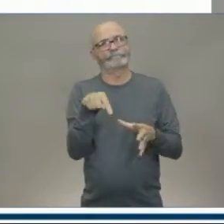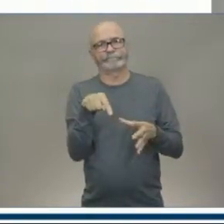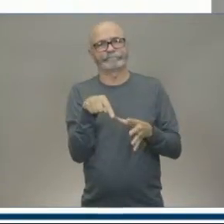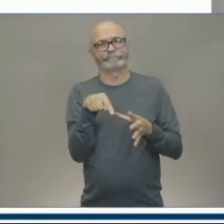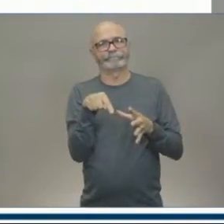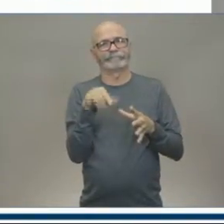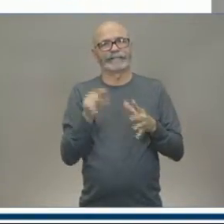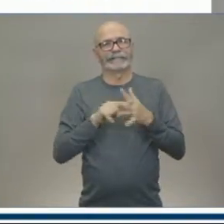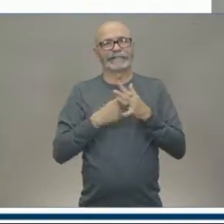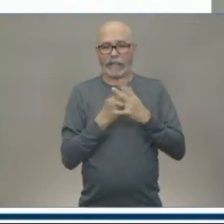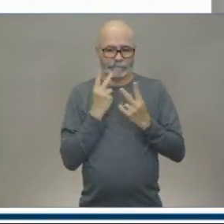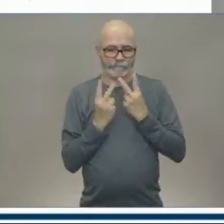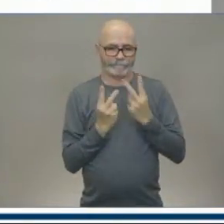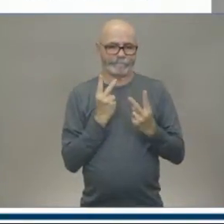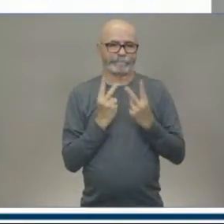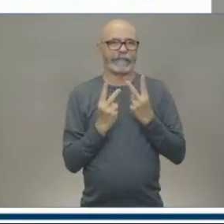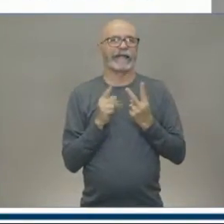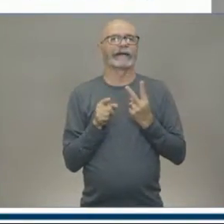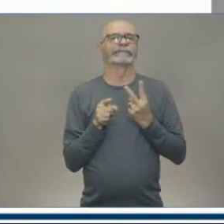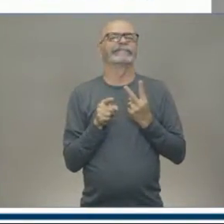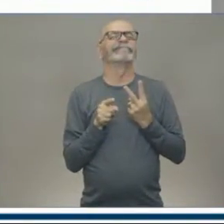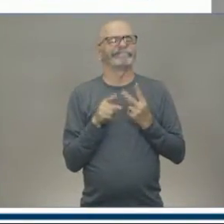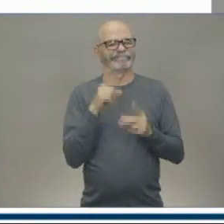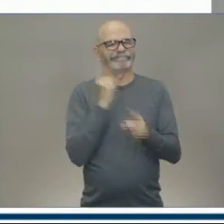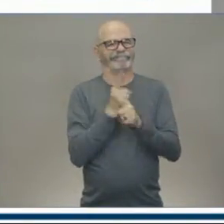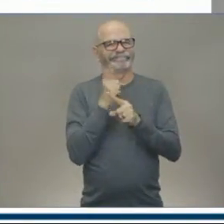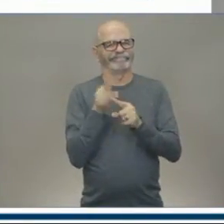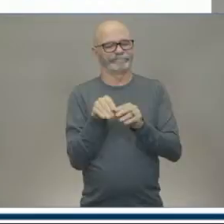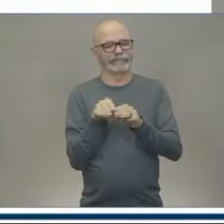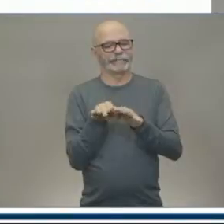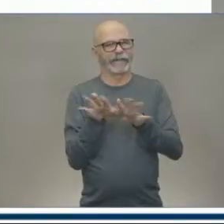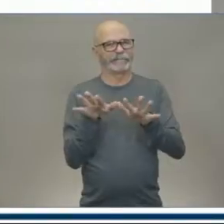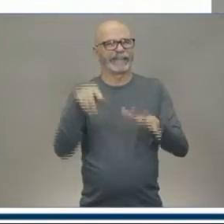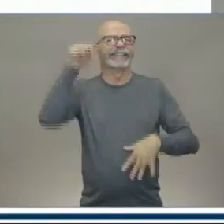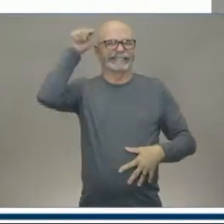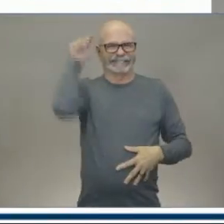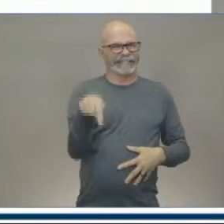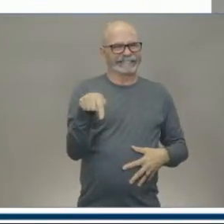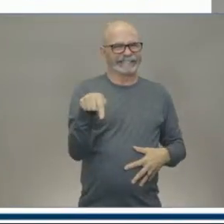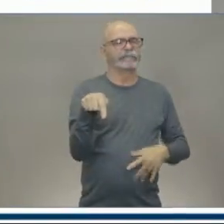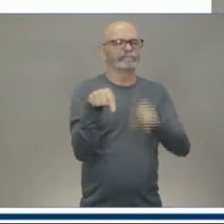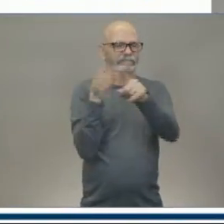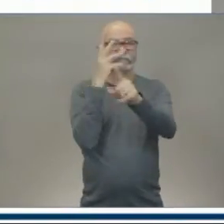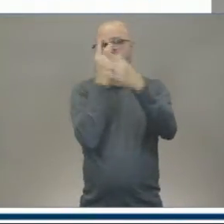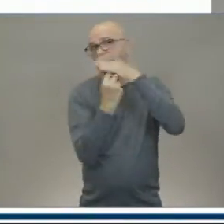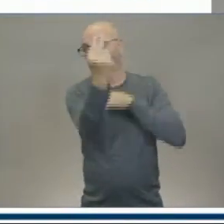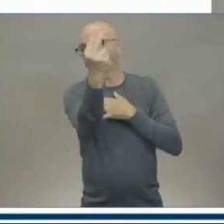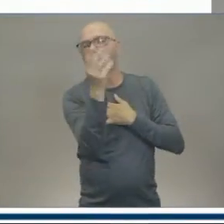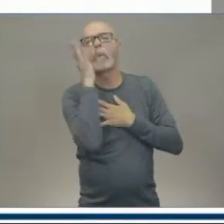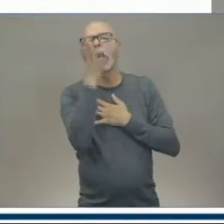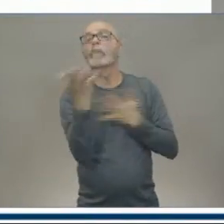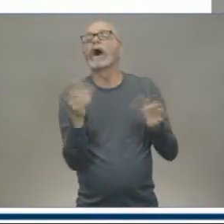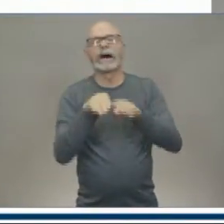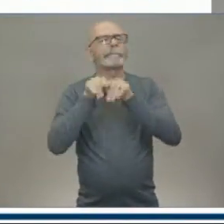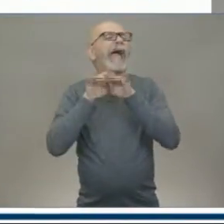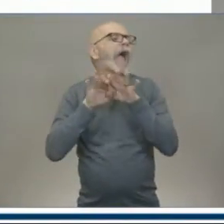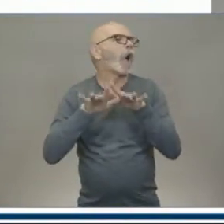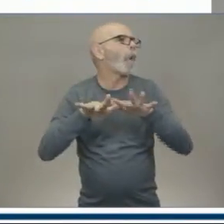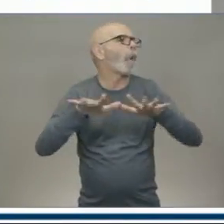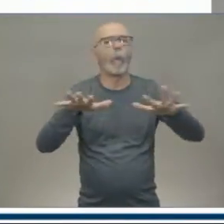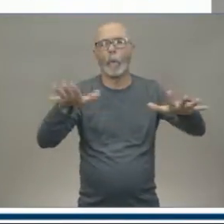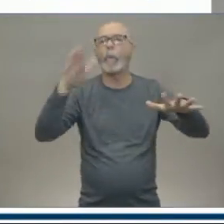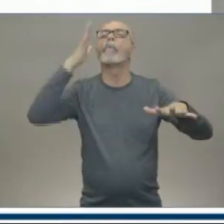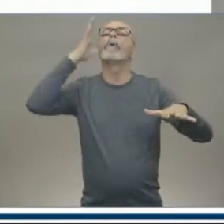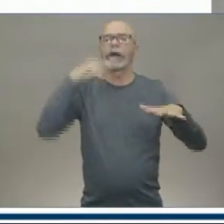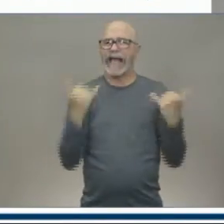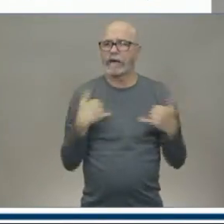and it is now here and is rapidly becoming widespread. This is extremely concerning place to be,